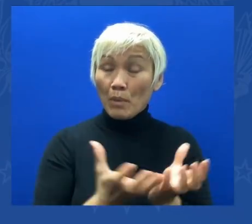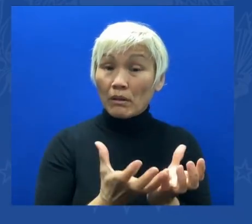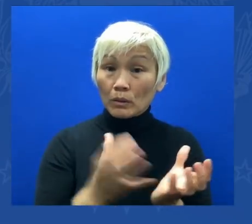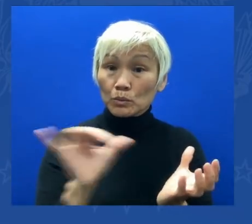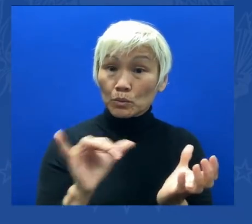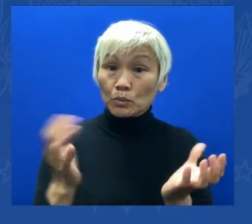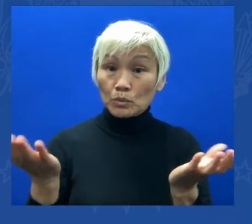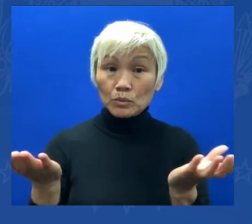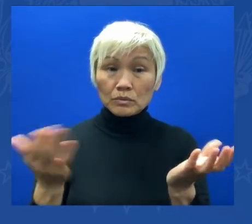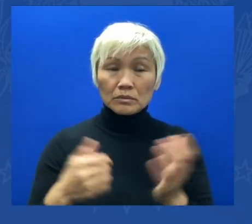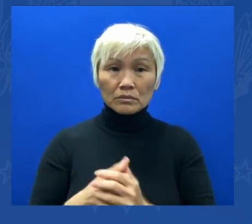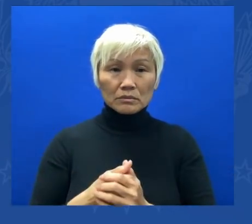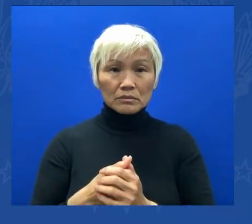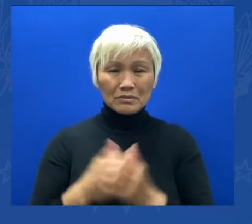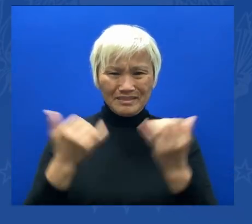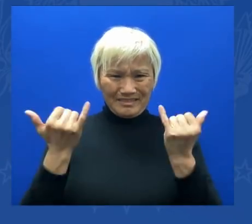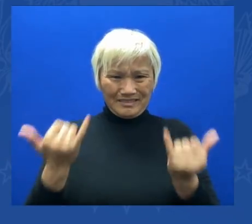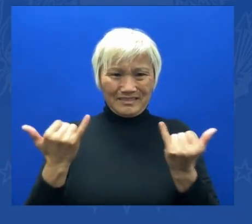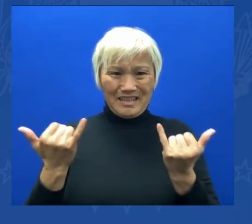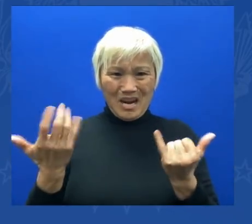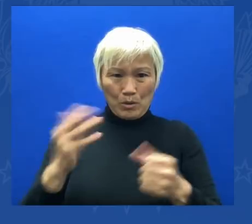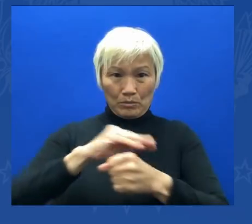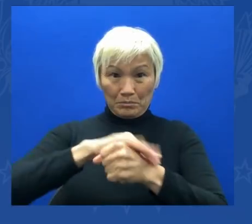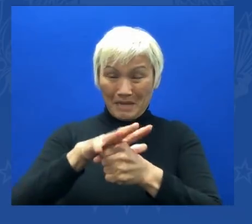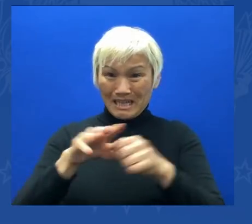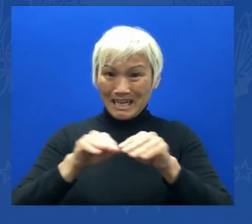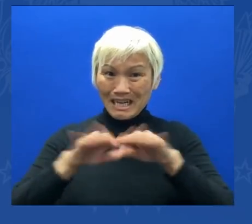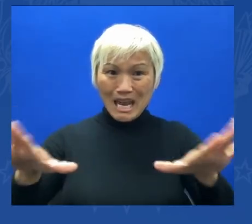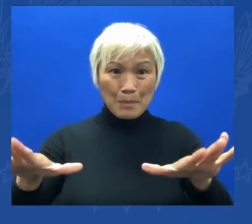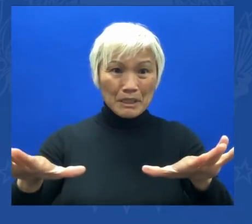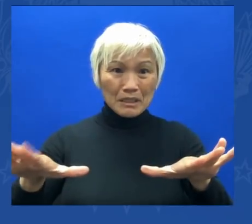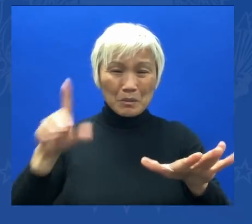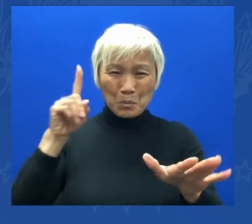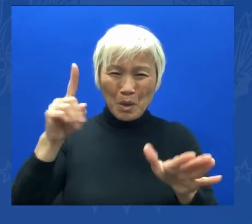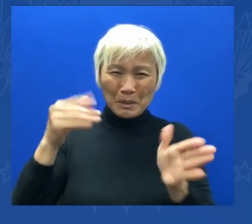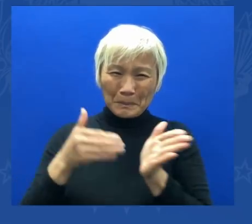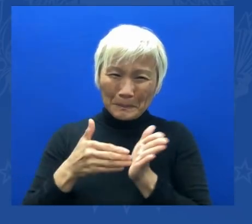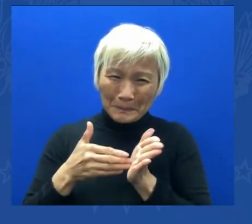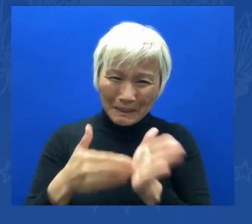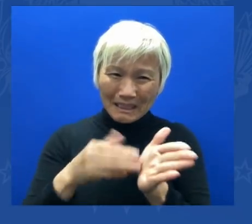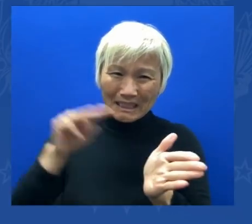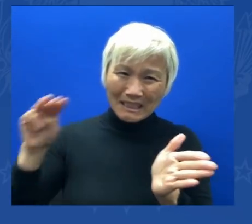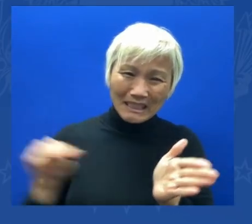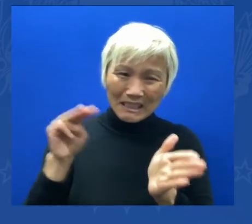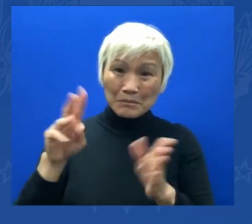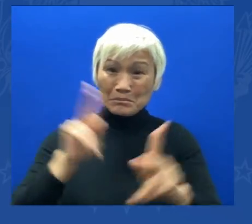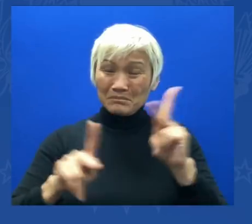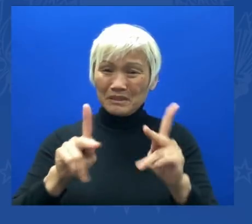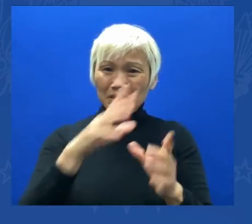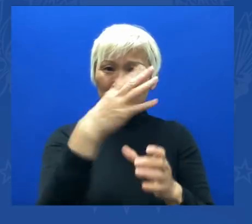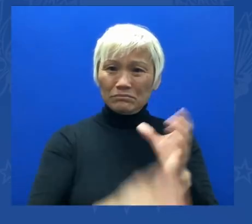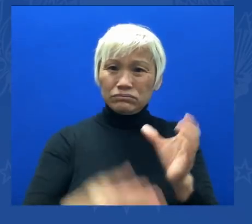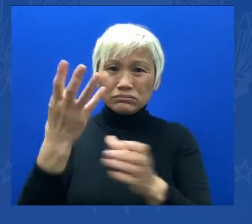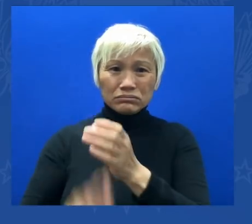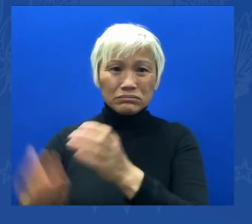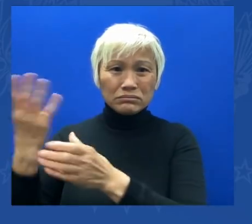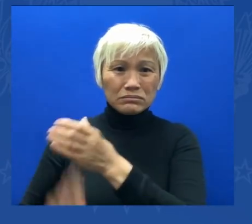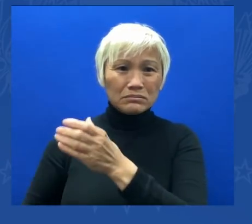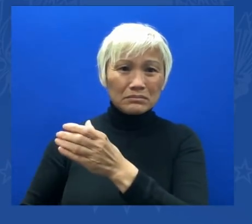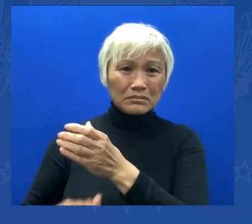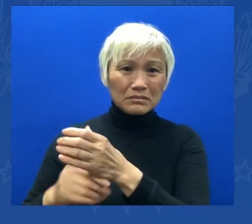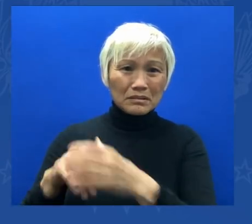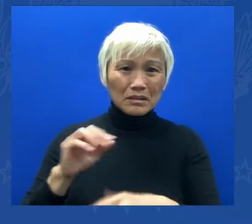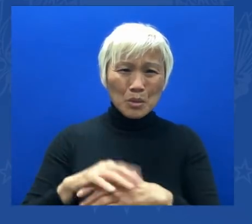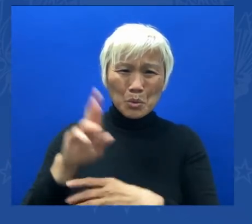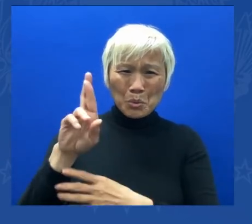Americans, a generation reckoning on race, an existential threat, climate change. The free press